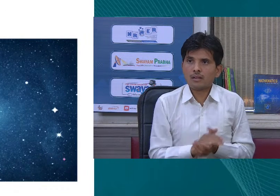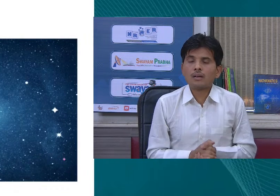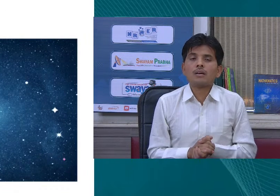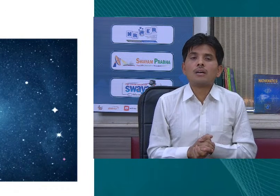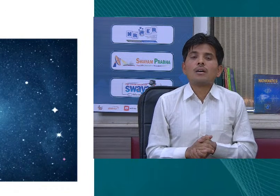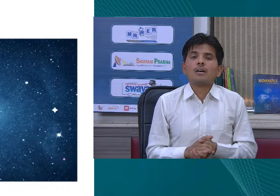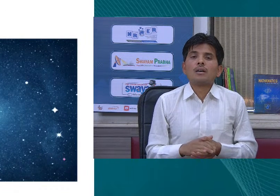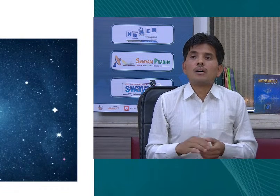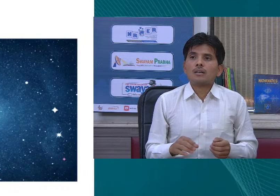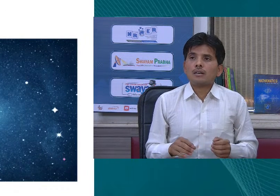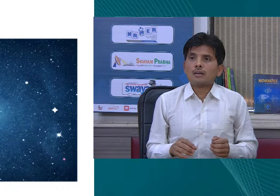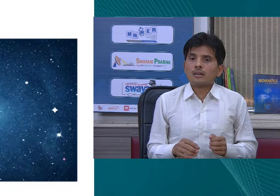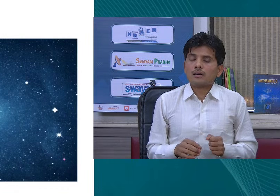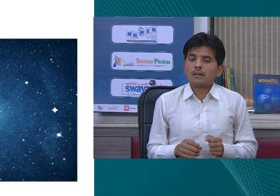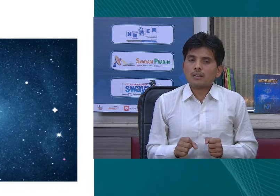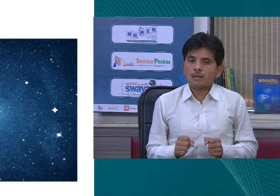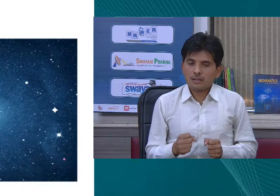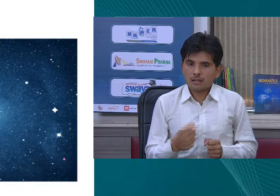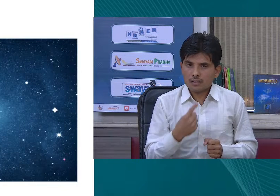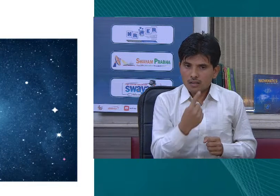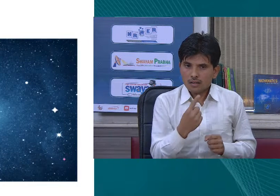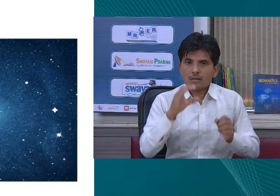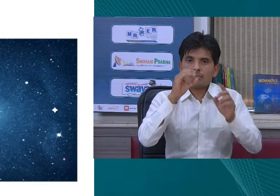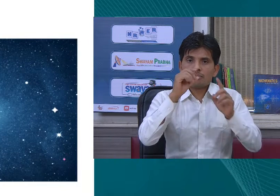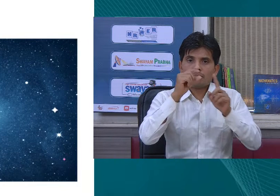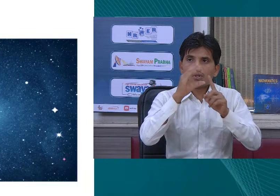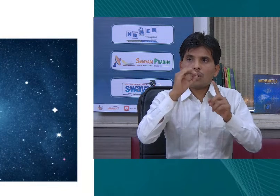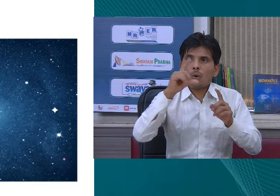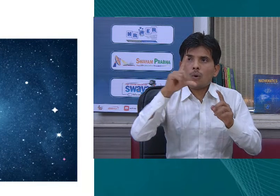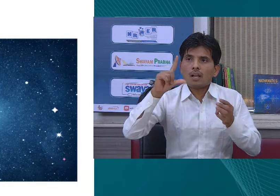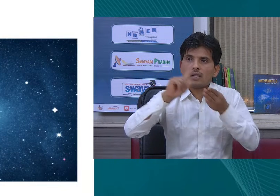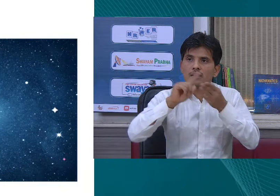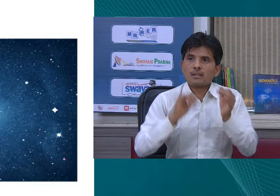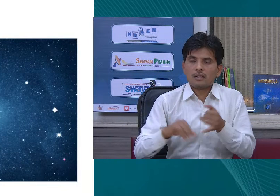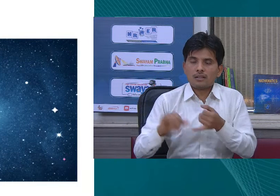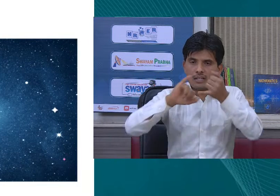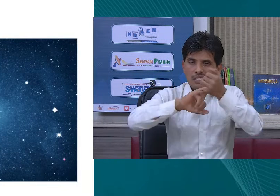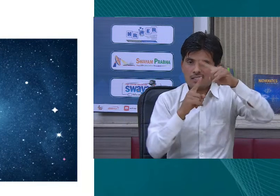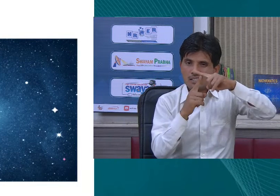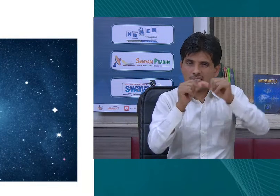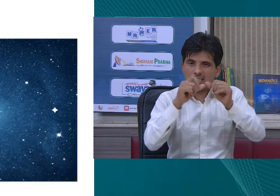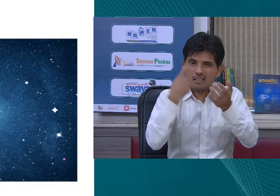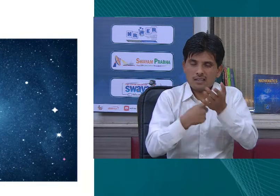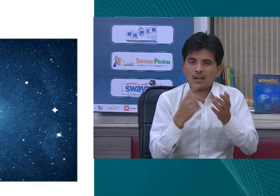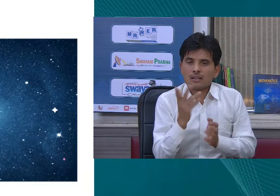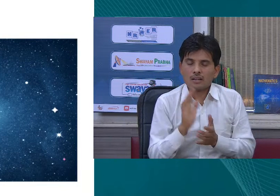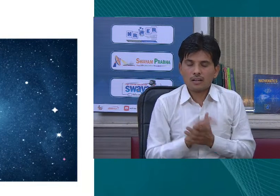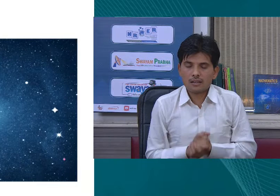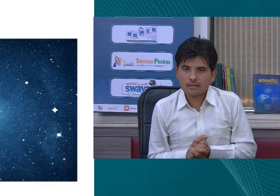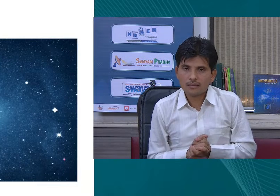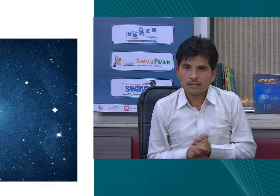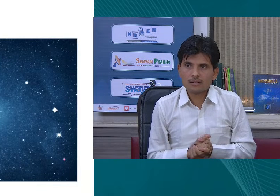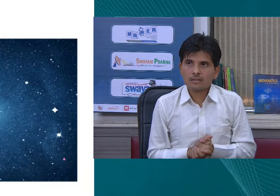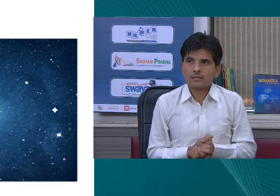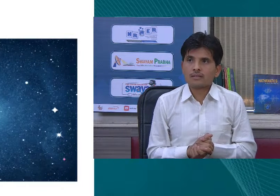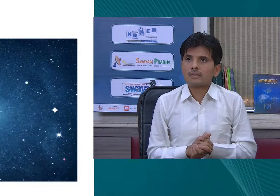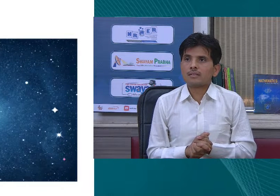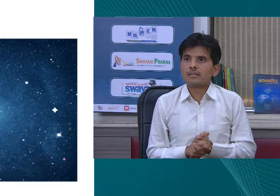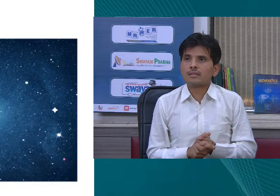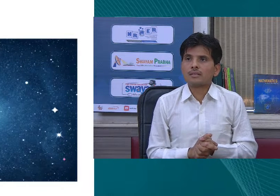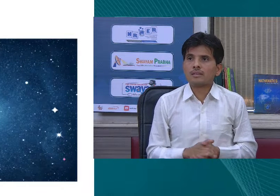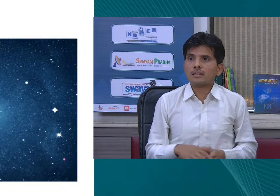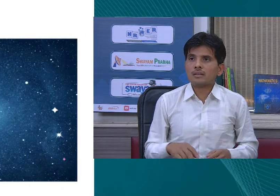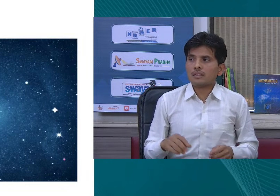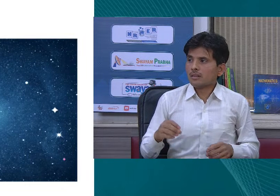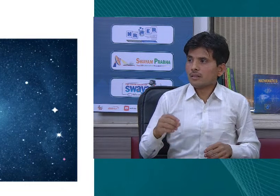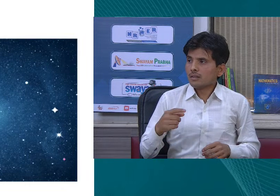that we tend to call the pole star the North Star. You know, because why do we